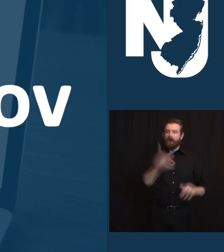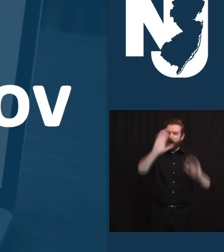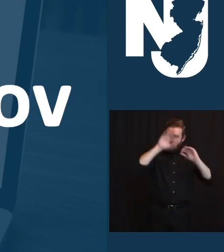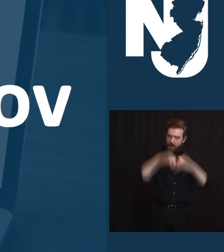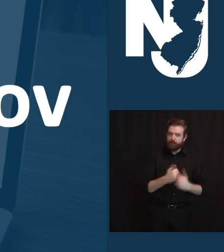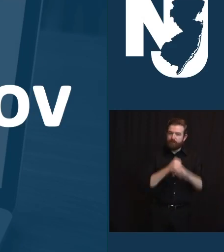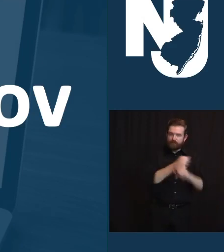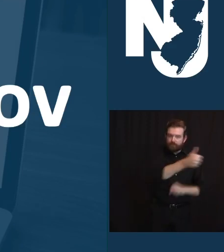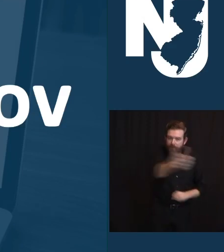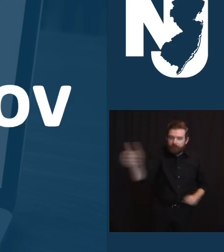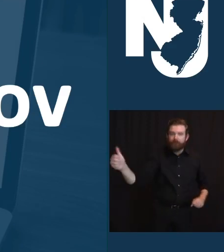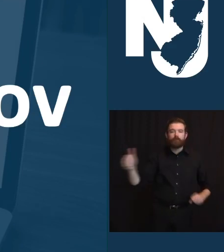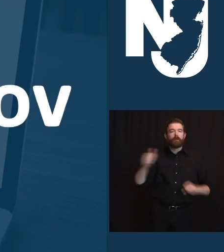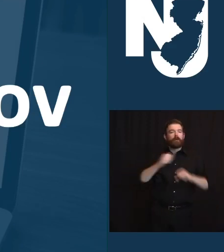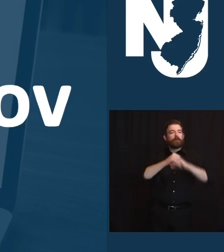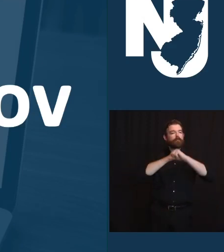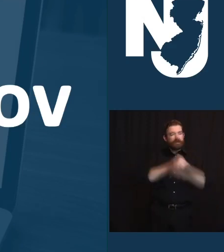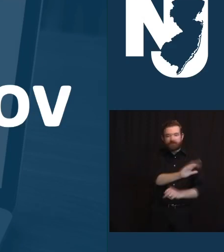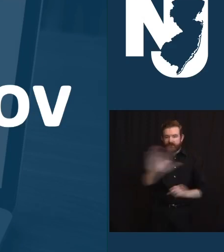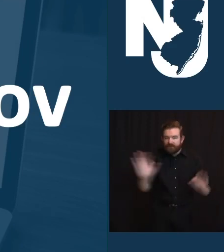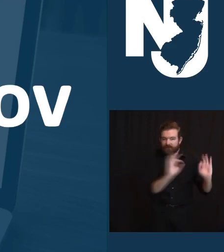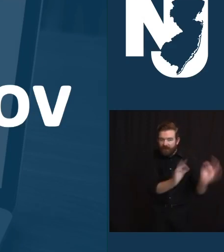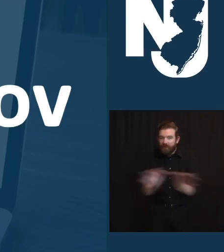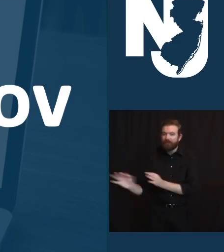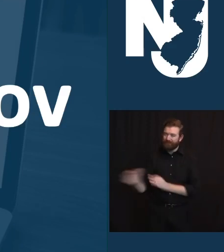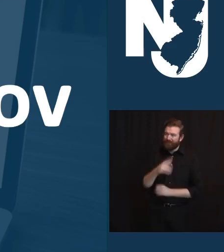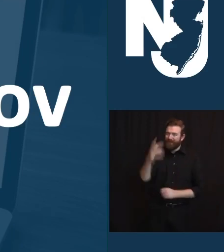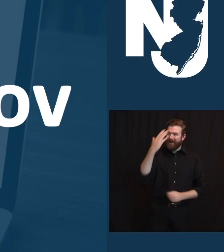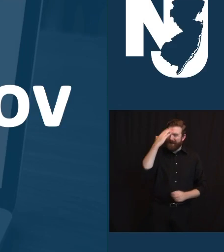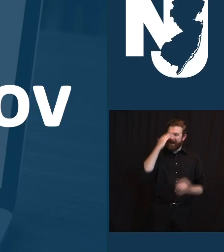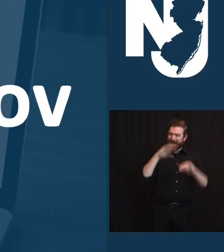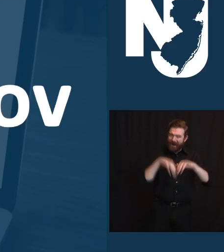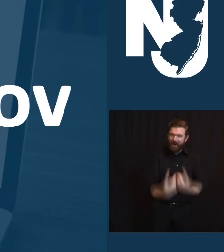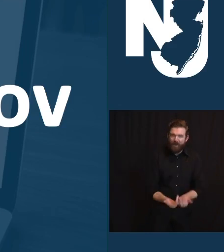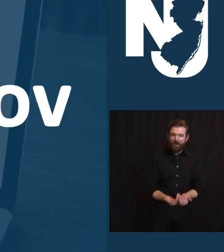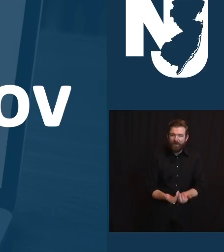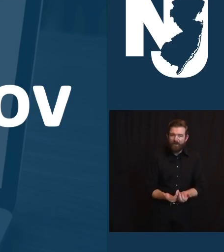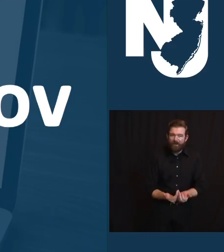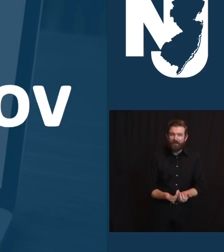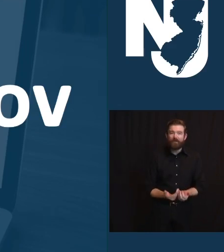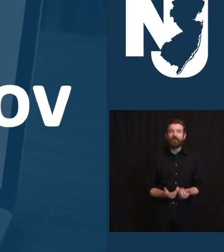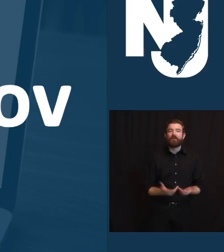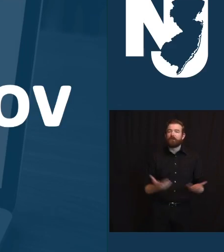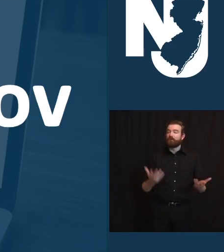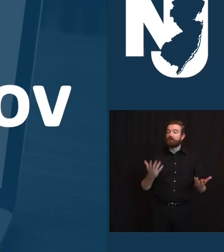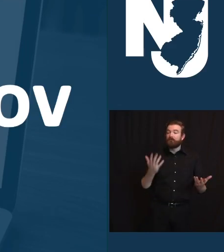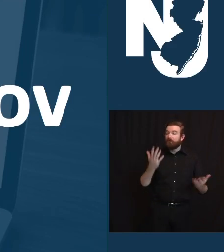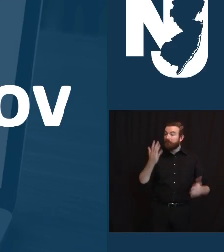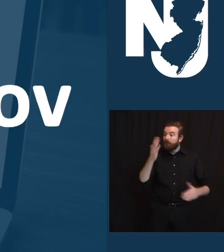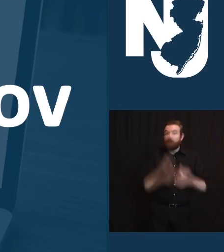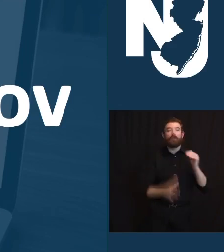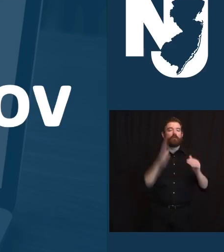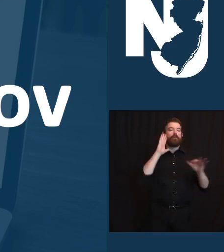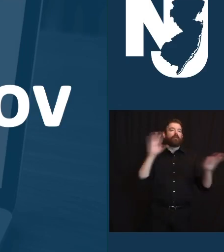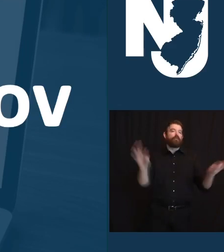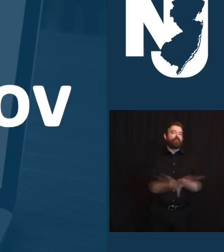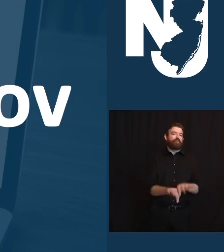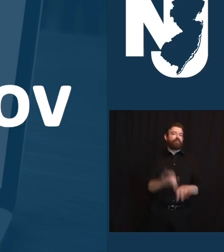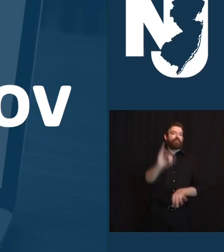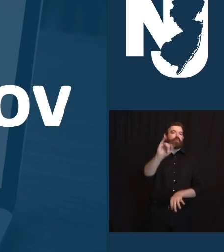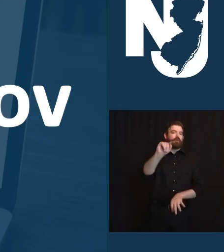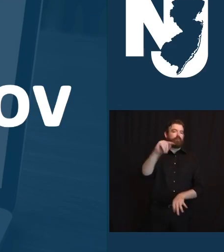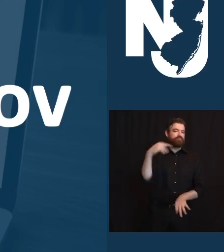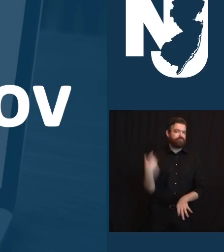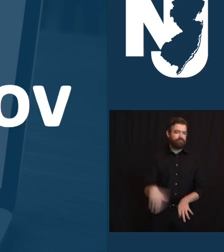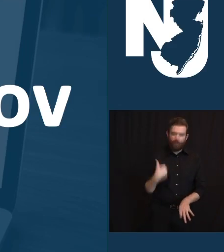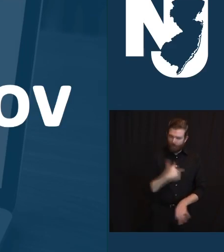and our communities, then it will, in the final analysis, be worth it. So keep it up. We will win this. We will win this together.